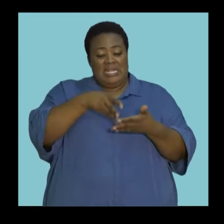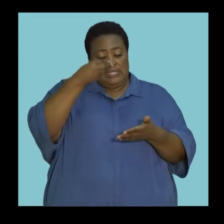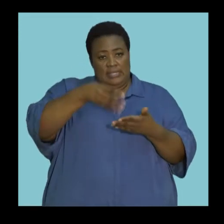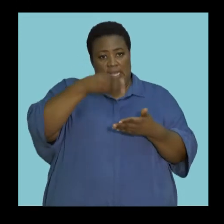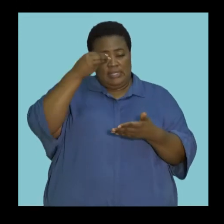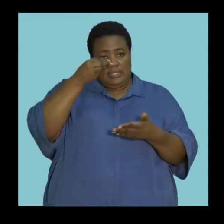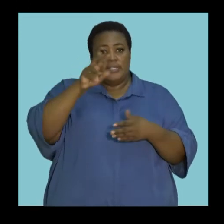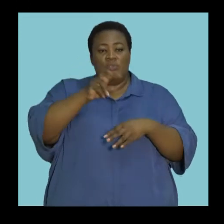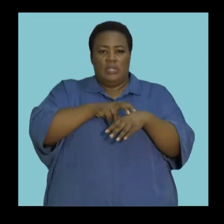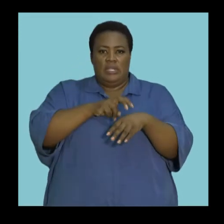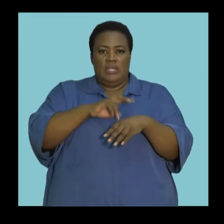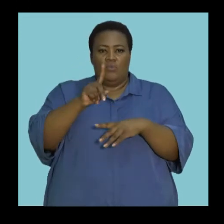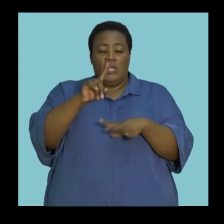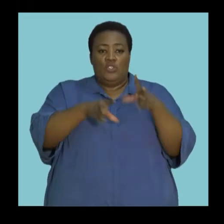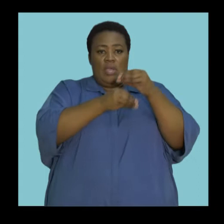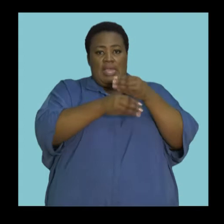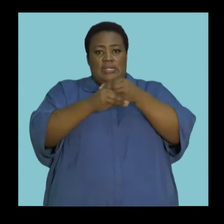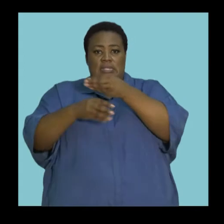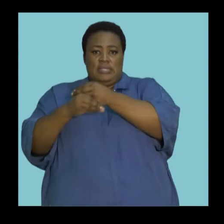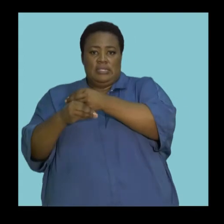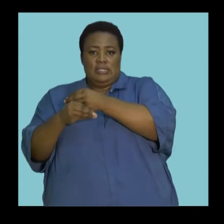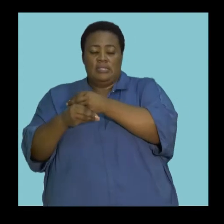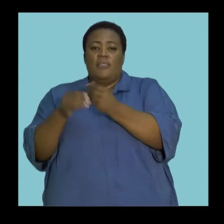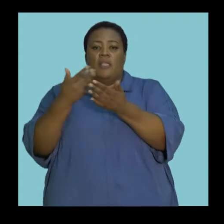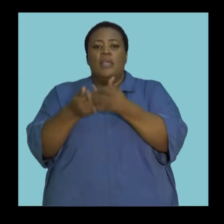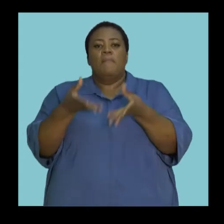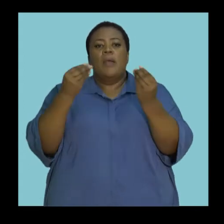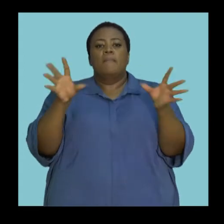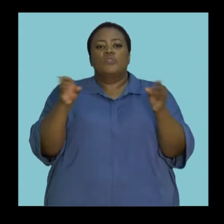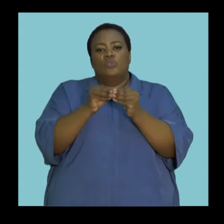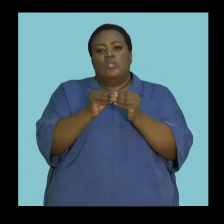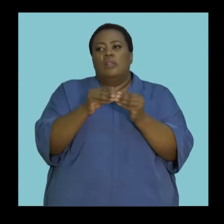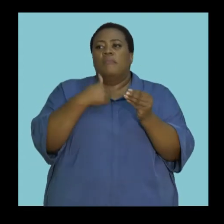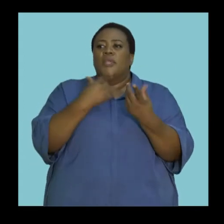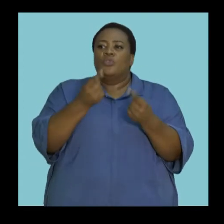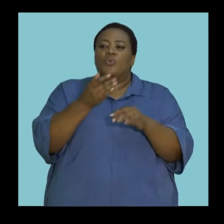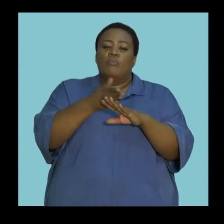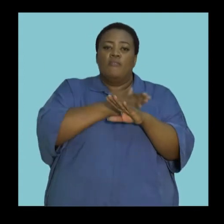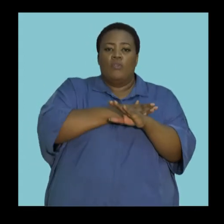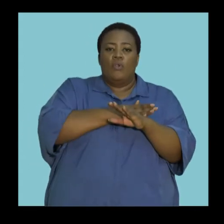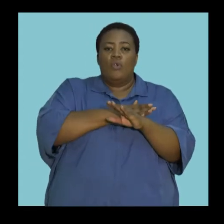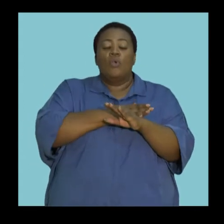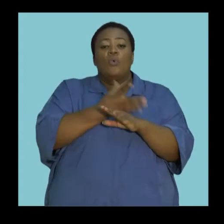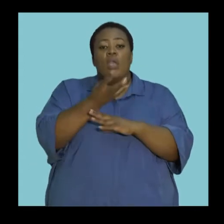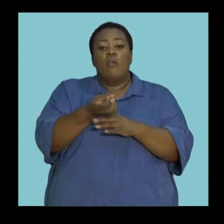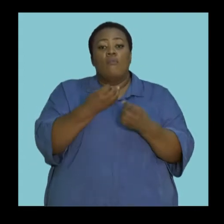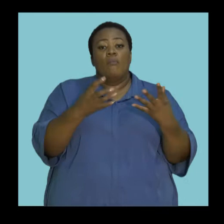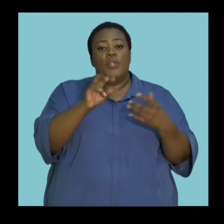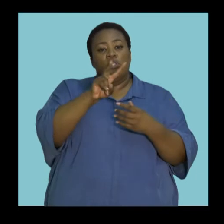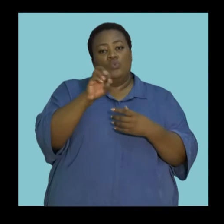so it would require that you add these up and you get a total. So I've done that before, and we've got a total of